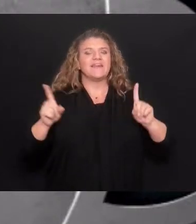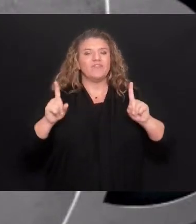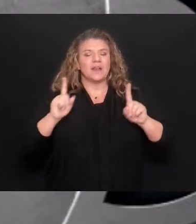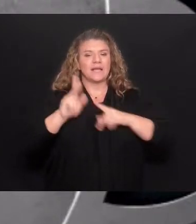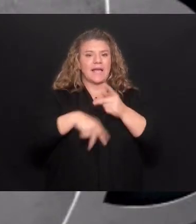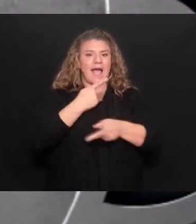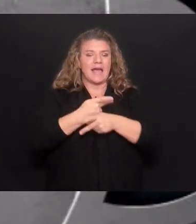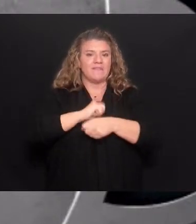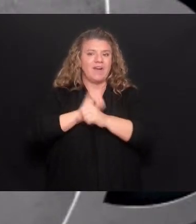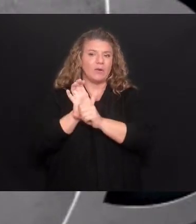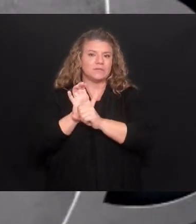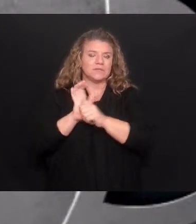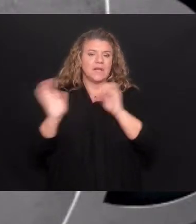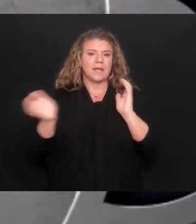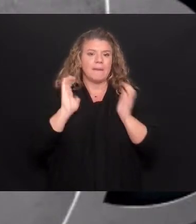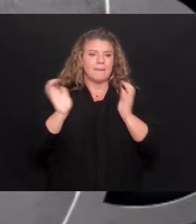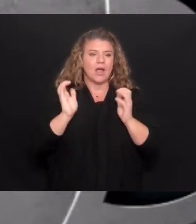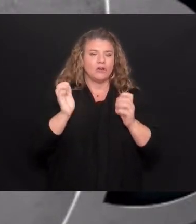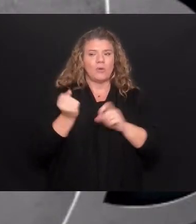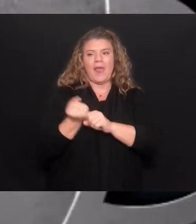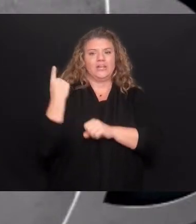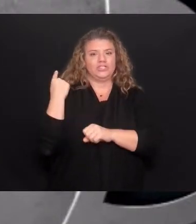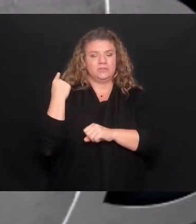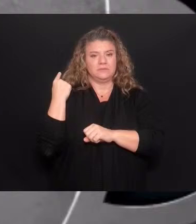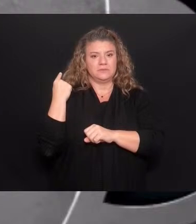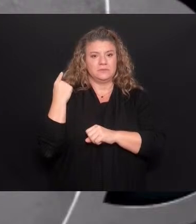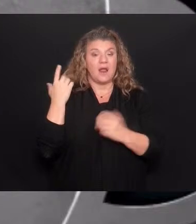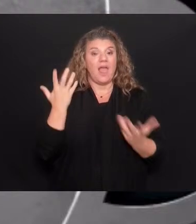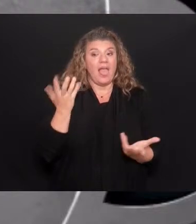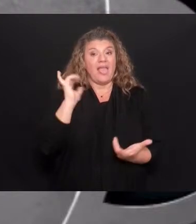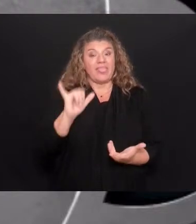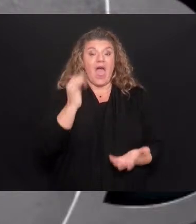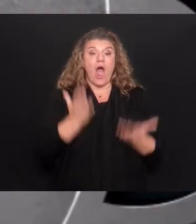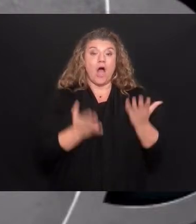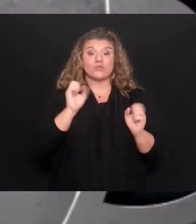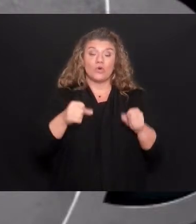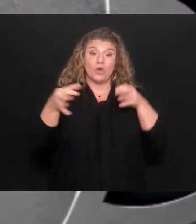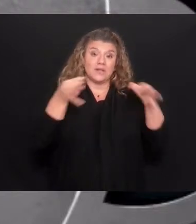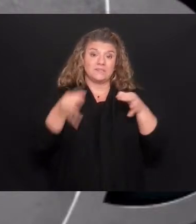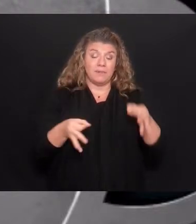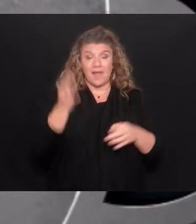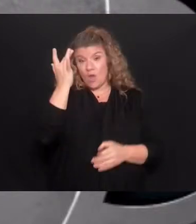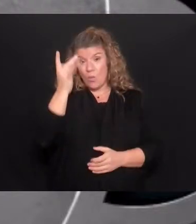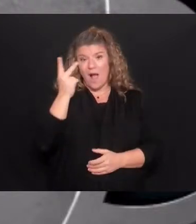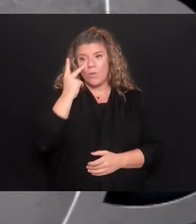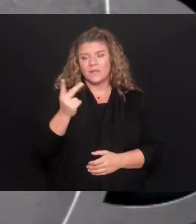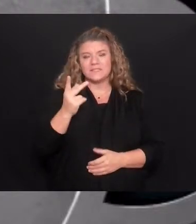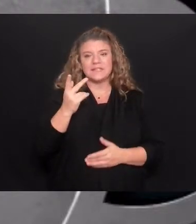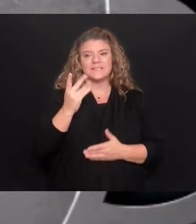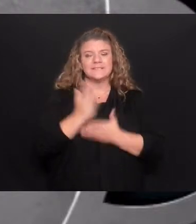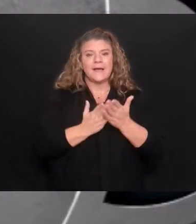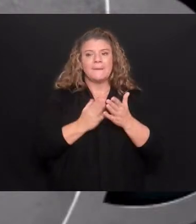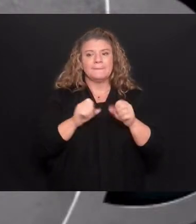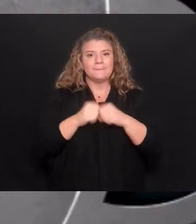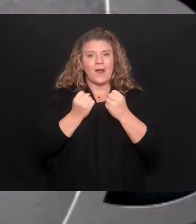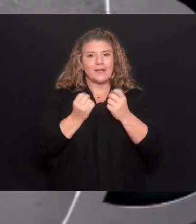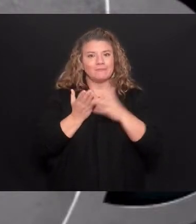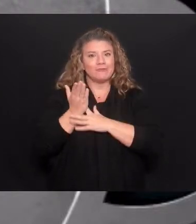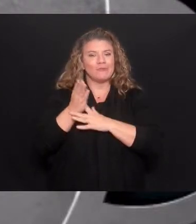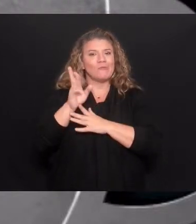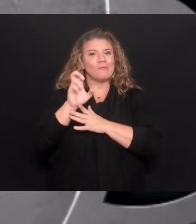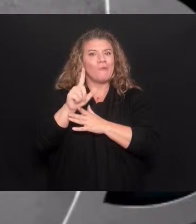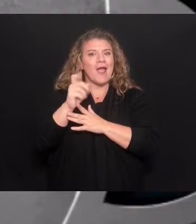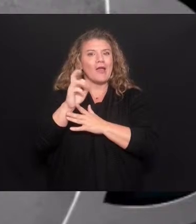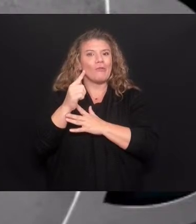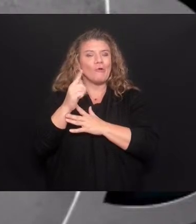virus compared to what it was last year, which also might explain why we see some breakthrough cases as well. But it